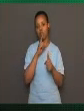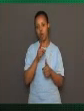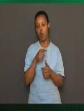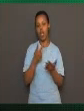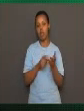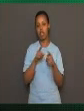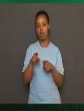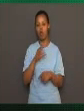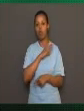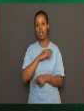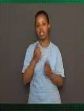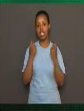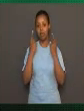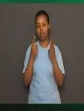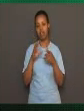understanding behavior.